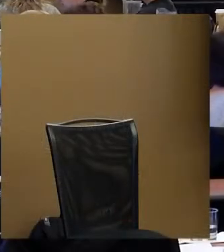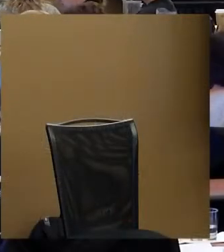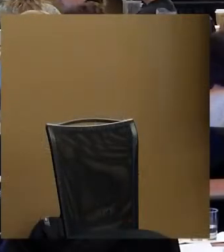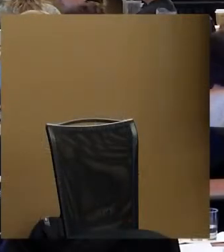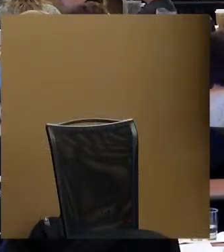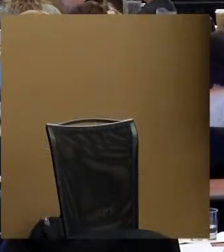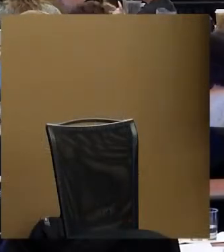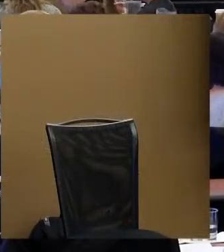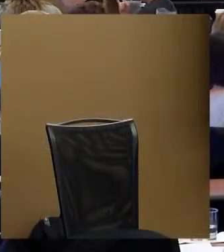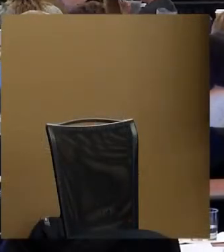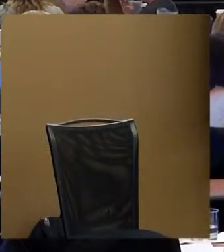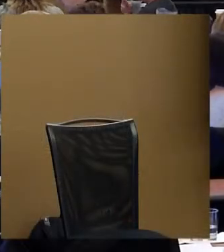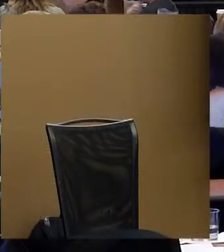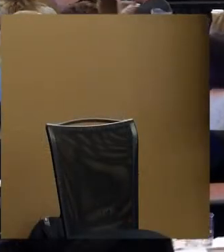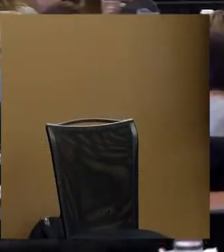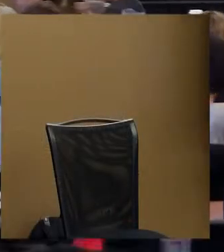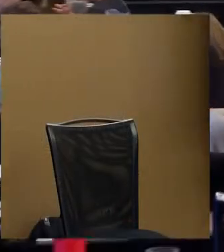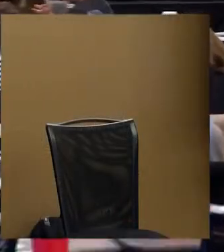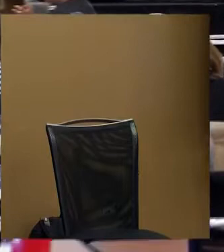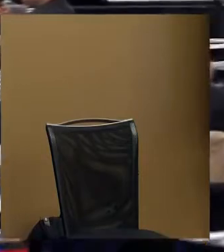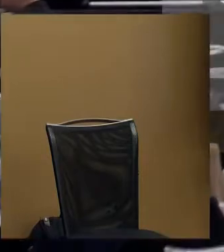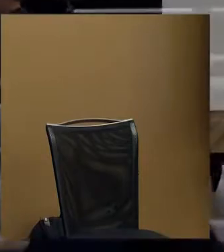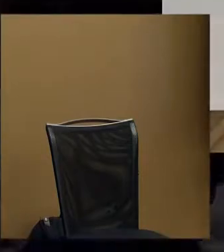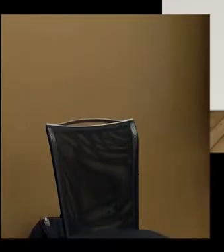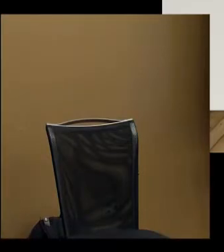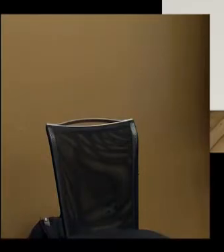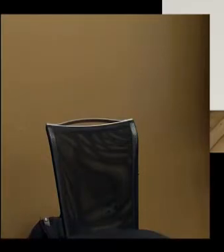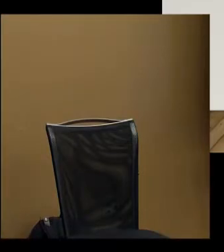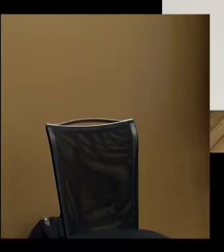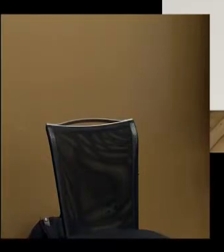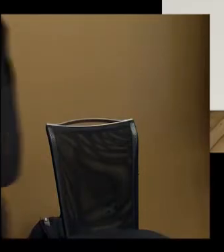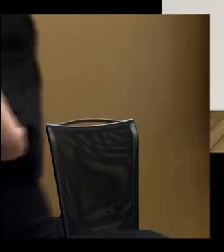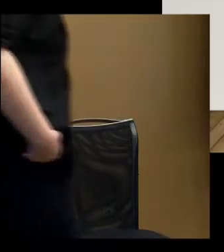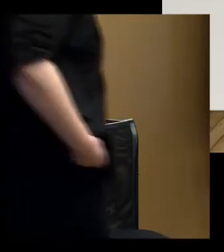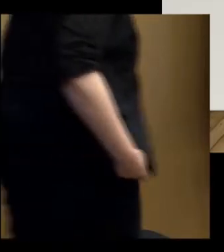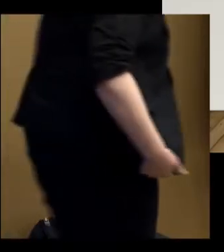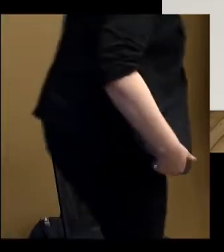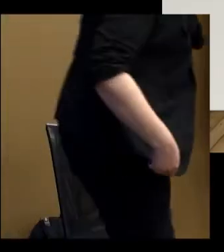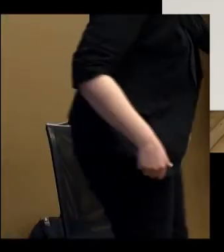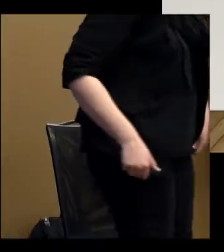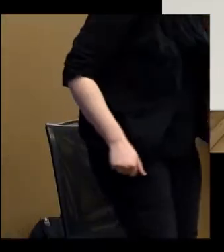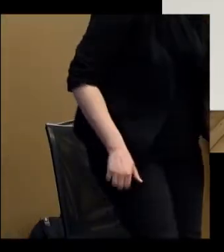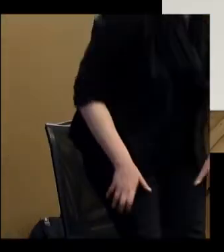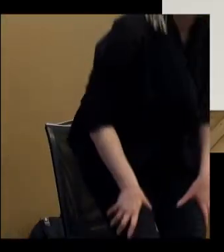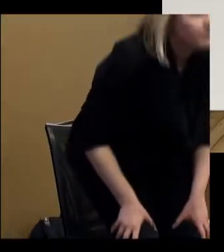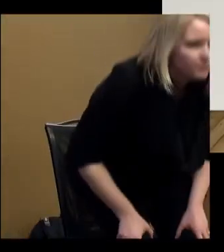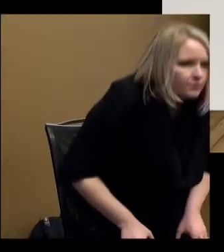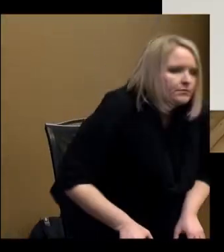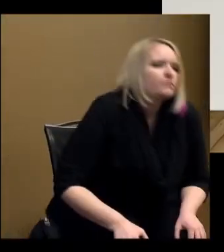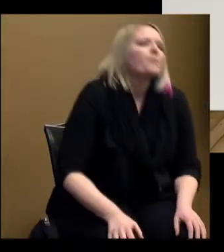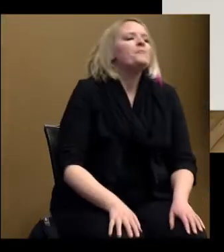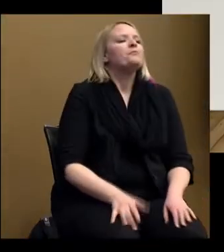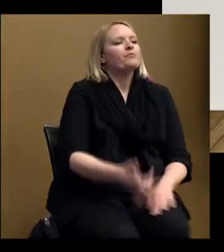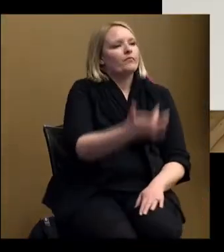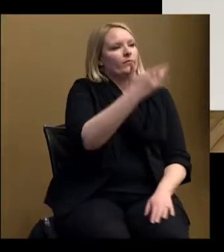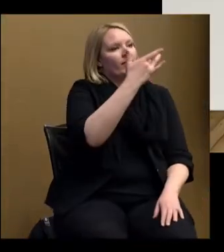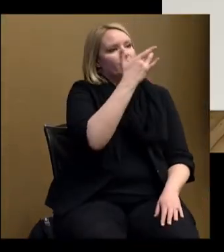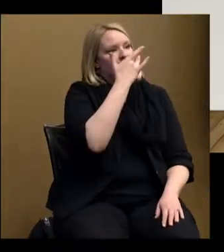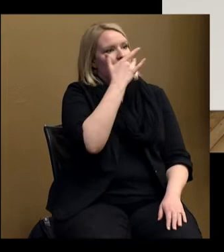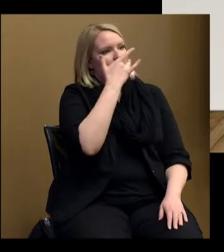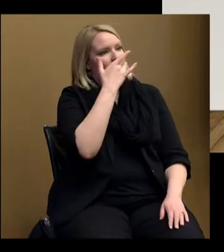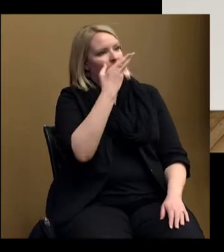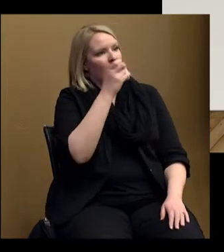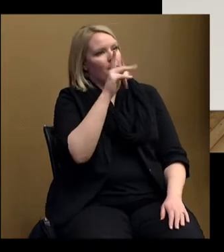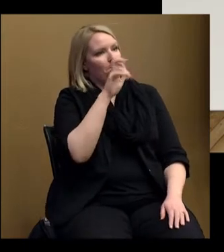Okay, let's move on. Hypersensitive, when we're looking at our taste, this could be